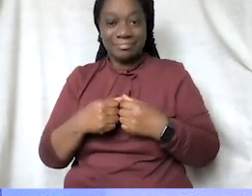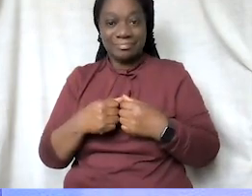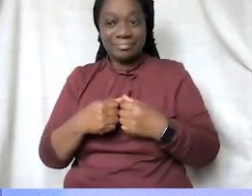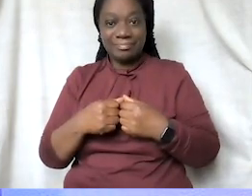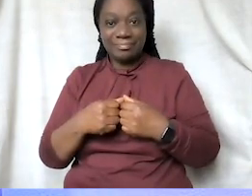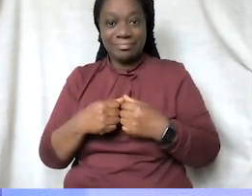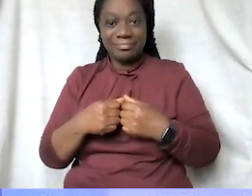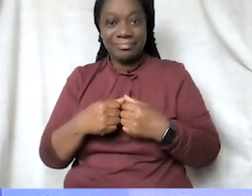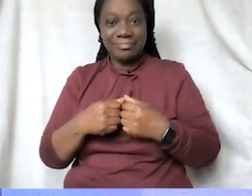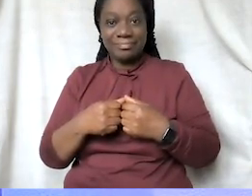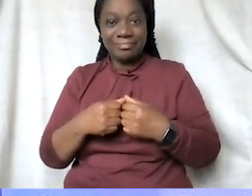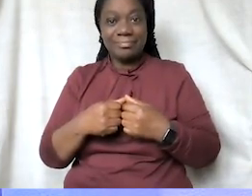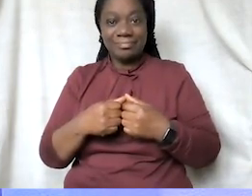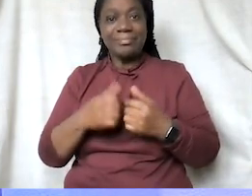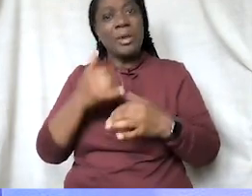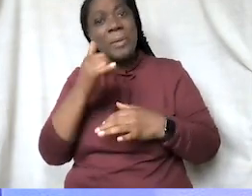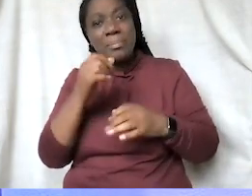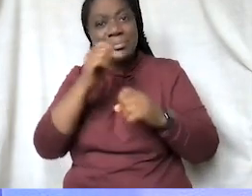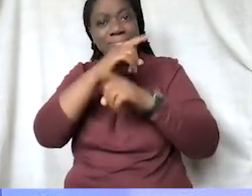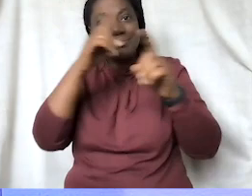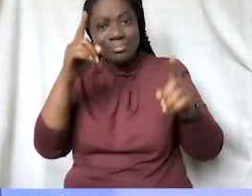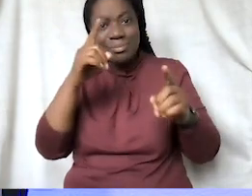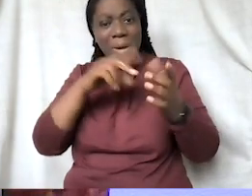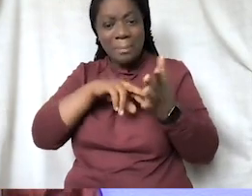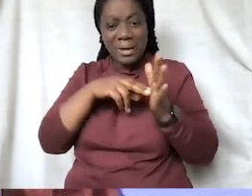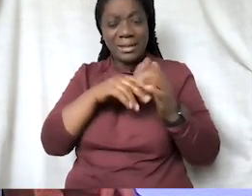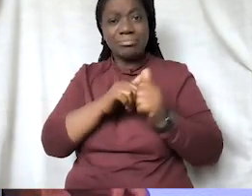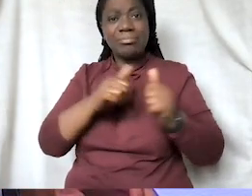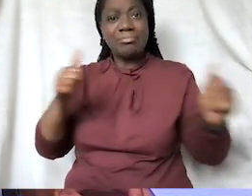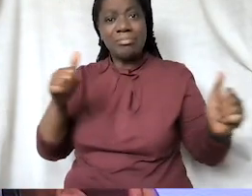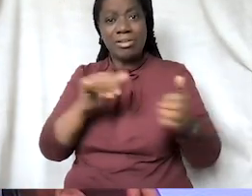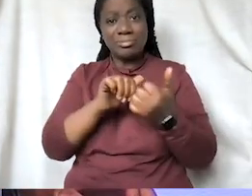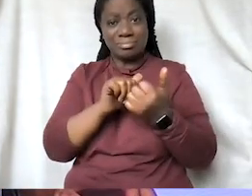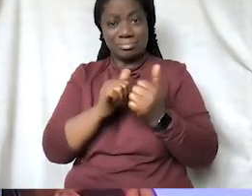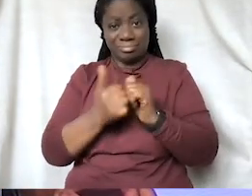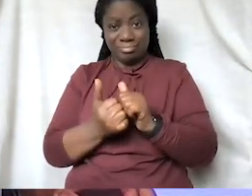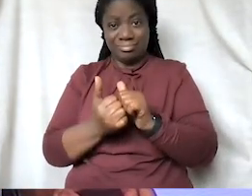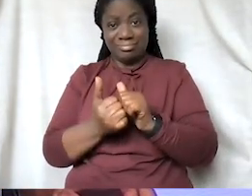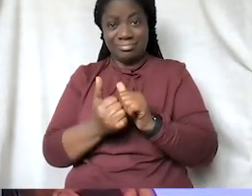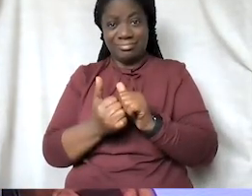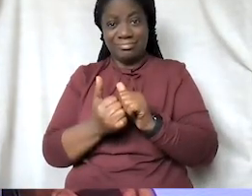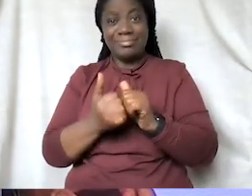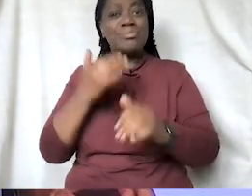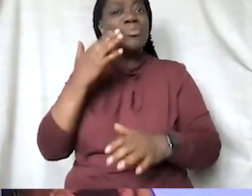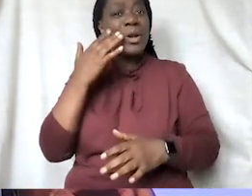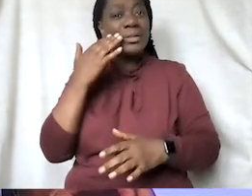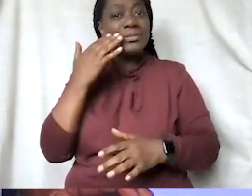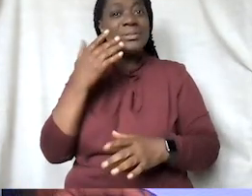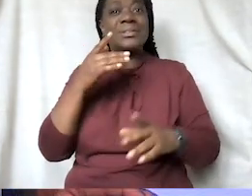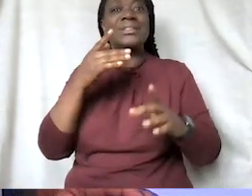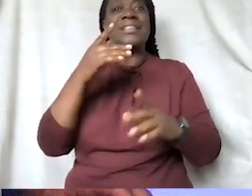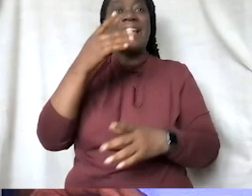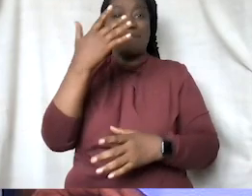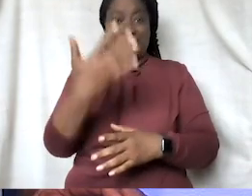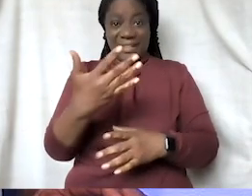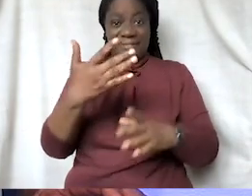hearing, we are planning a big baptism come December the 5th. And I